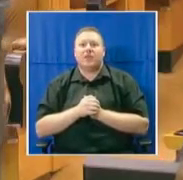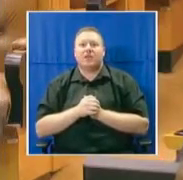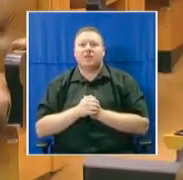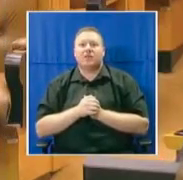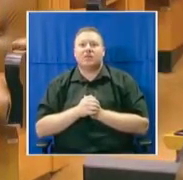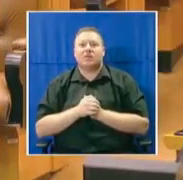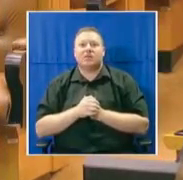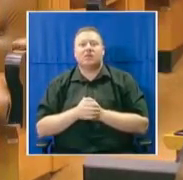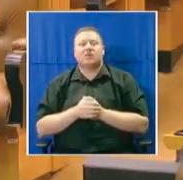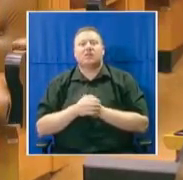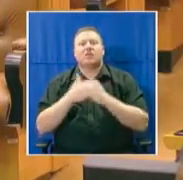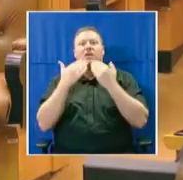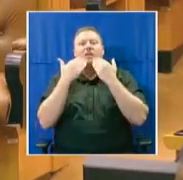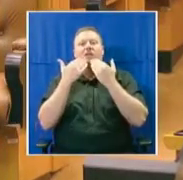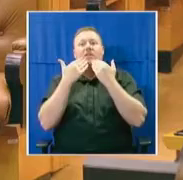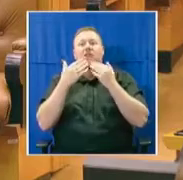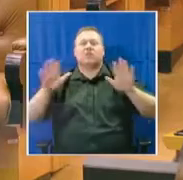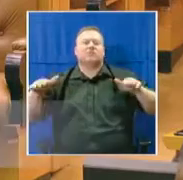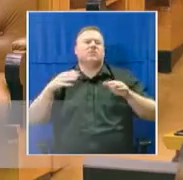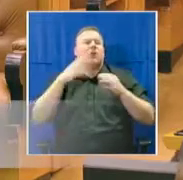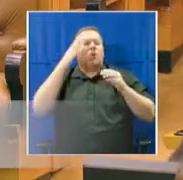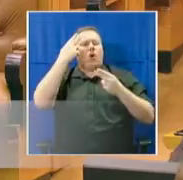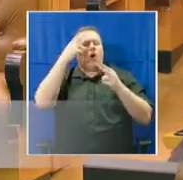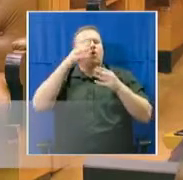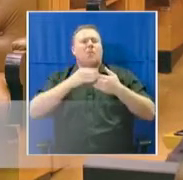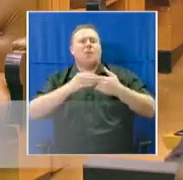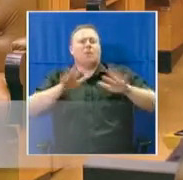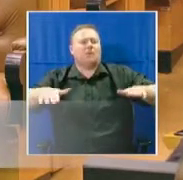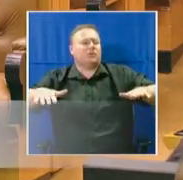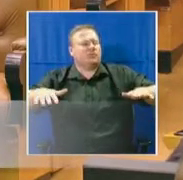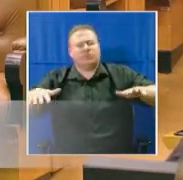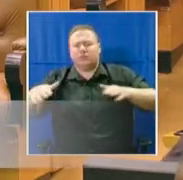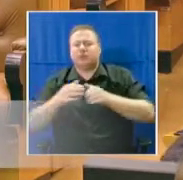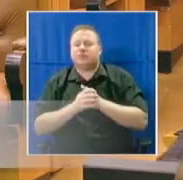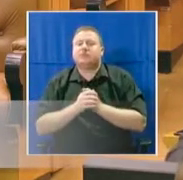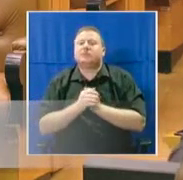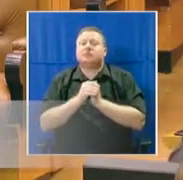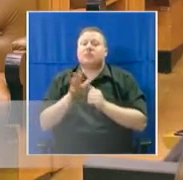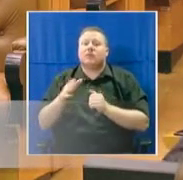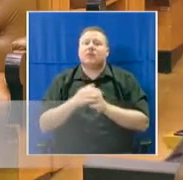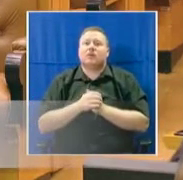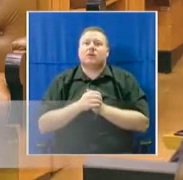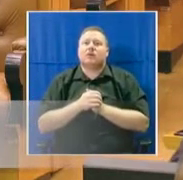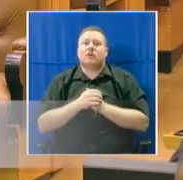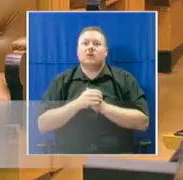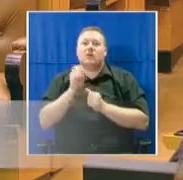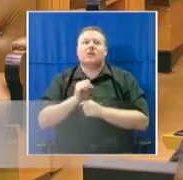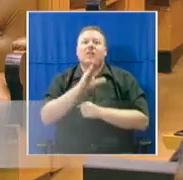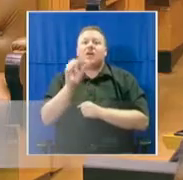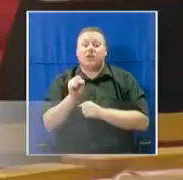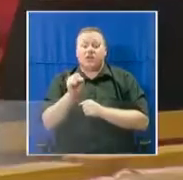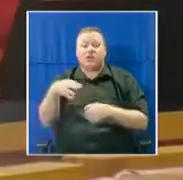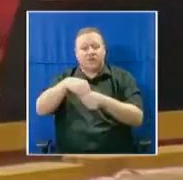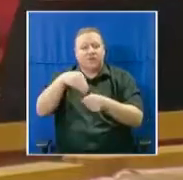Thank you, House Chair. All honourable members, I want the Minister to hear this follow-up South question. Africa is a participatory democracy, and